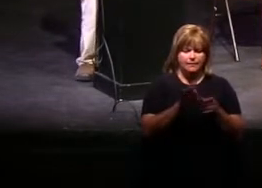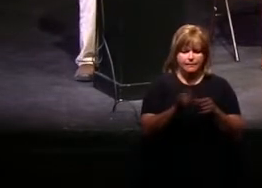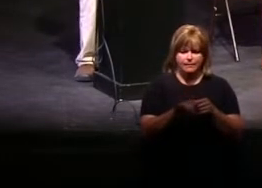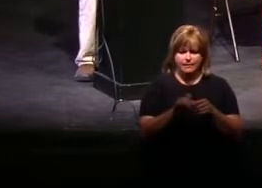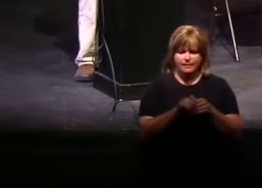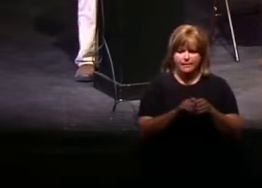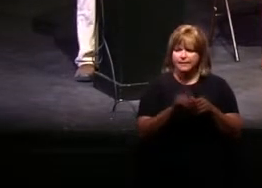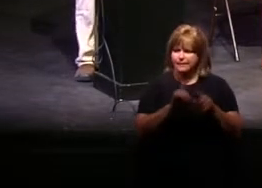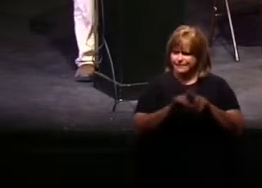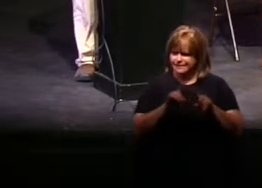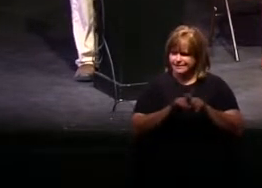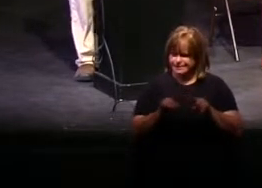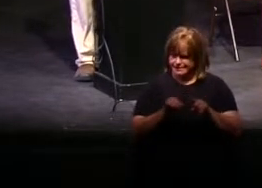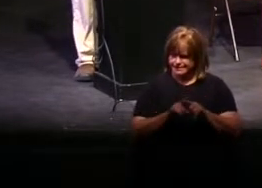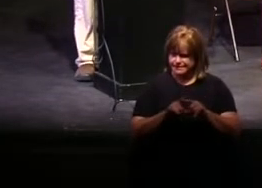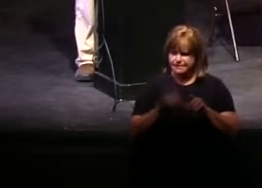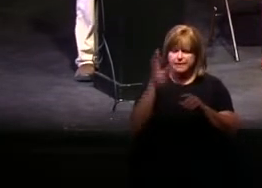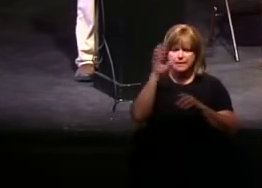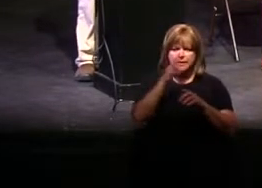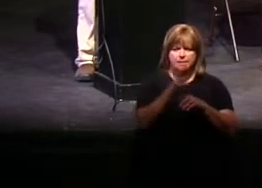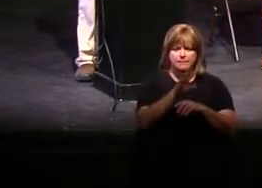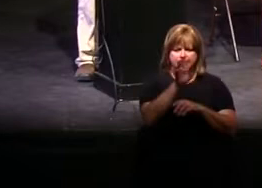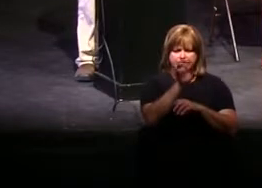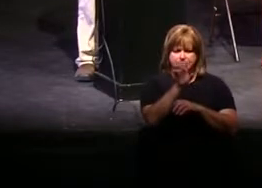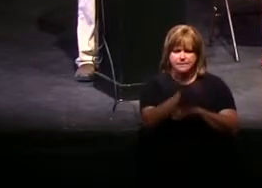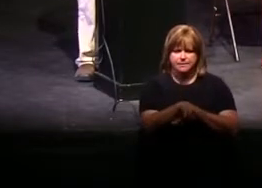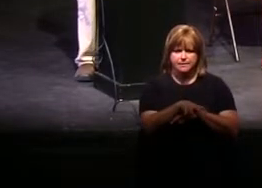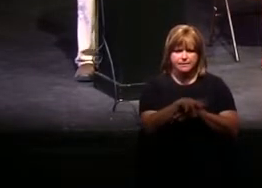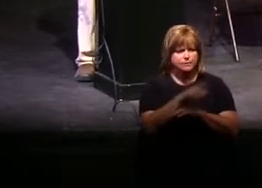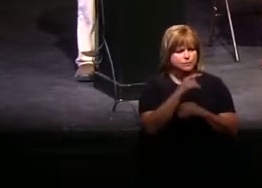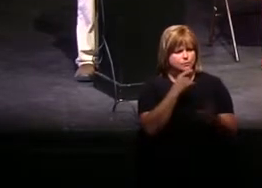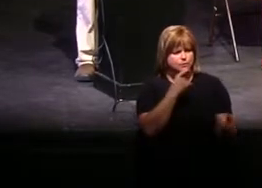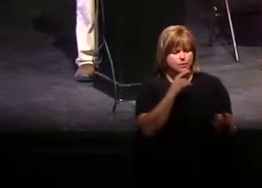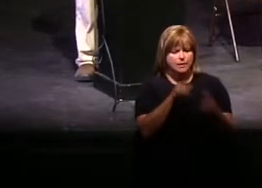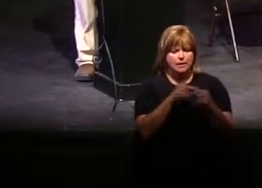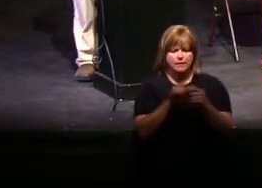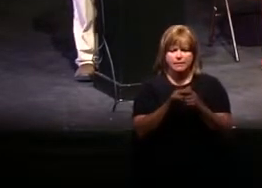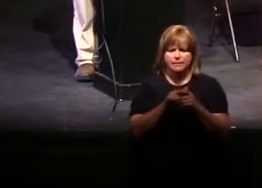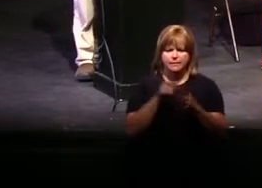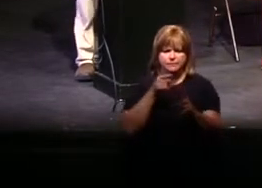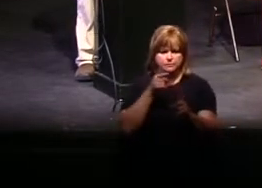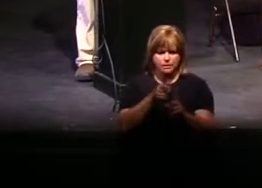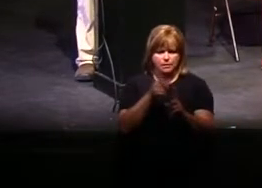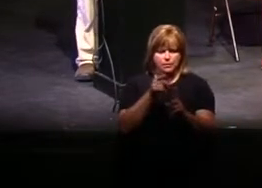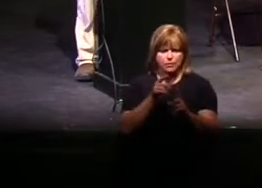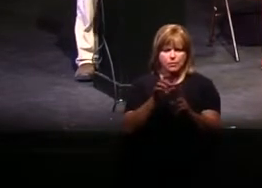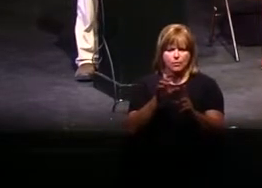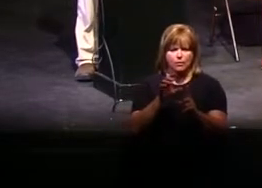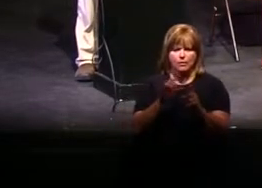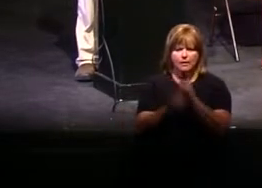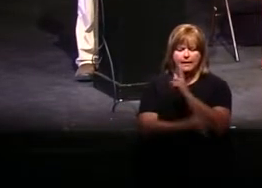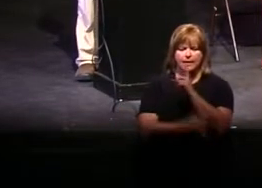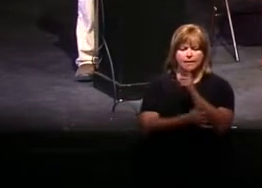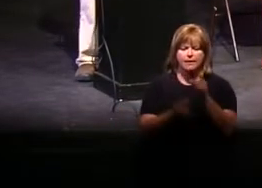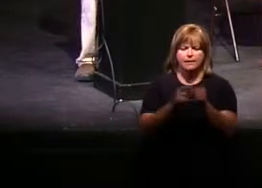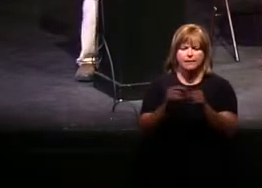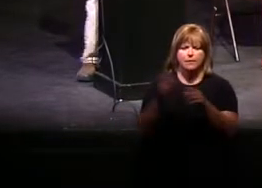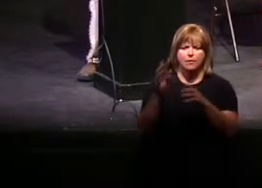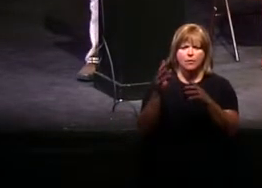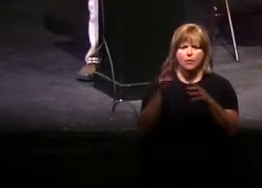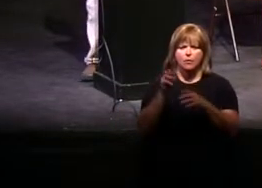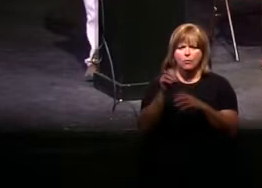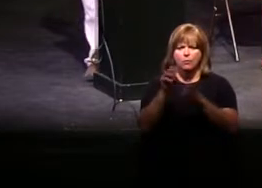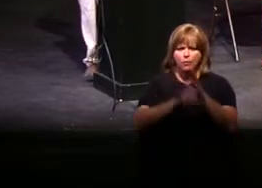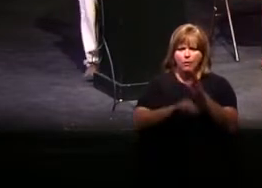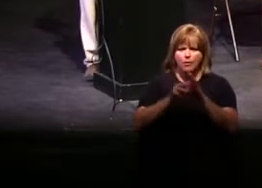of the distant mysterious school. Target poor county, Walmart holy land,